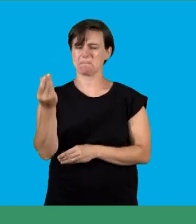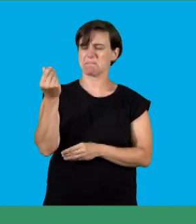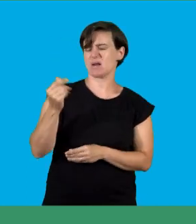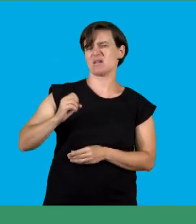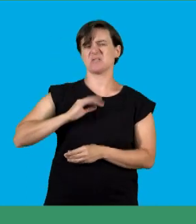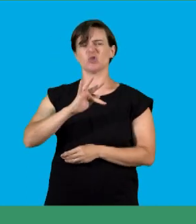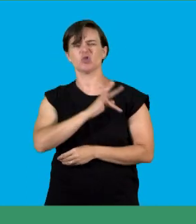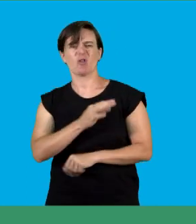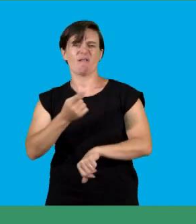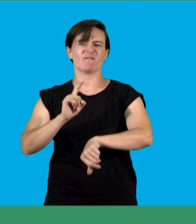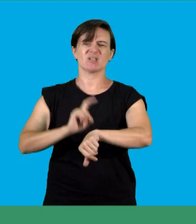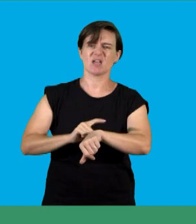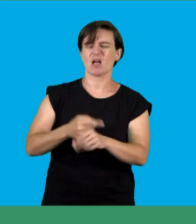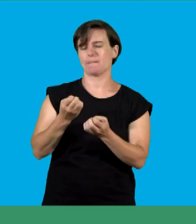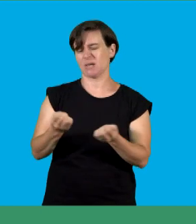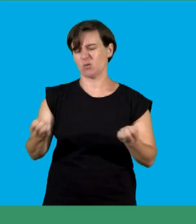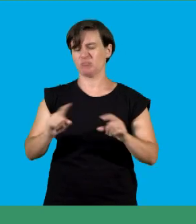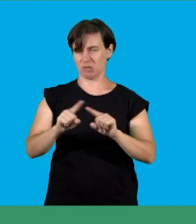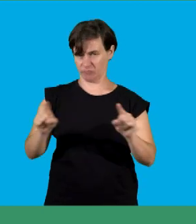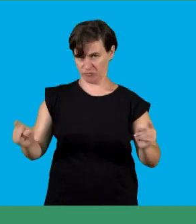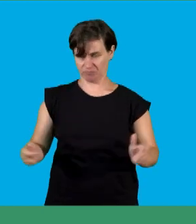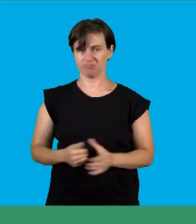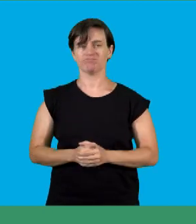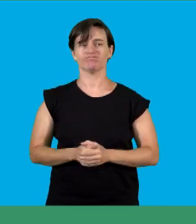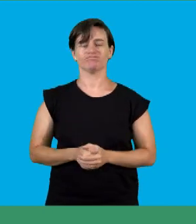staff members, time and equipment. I've just mentioned that.